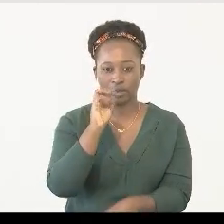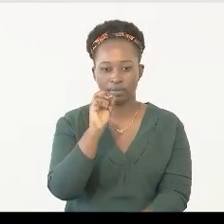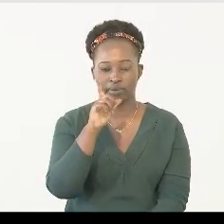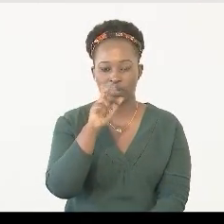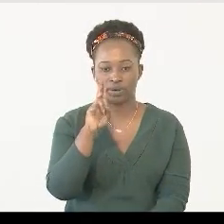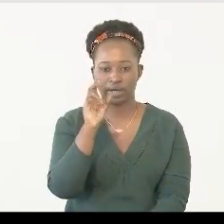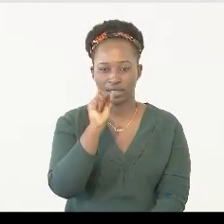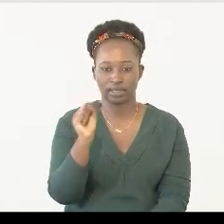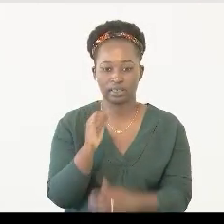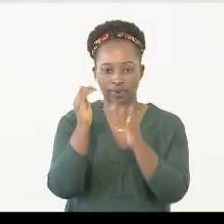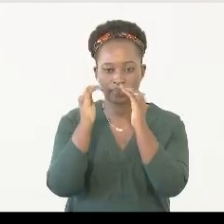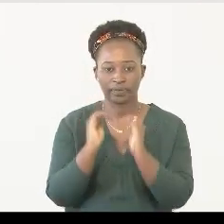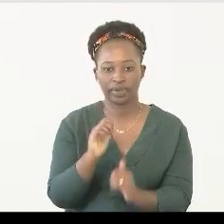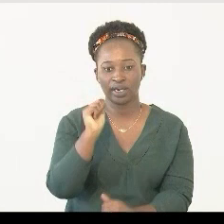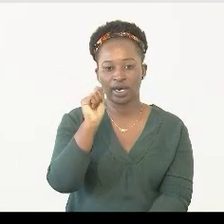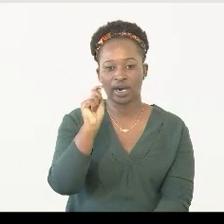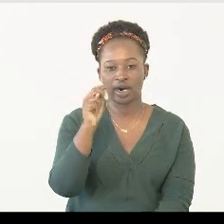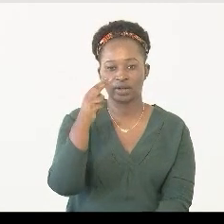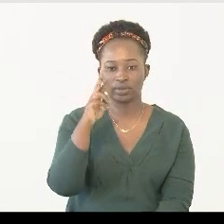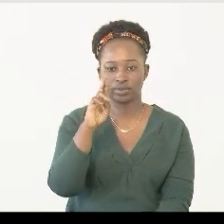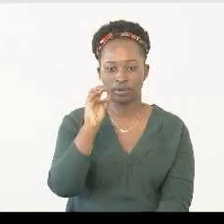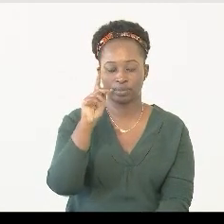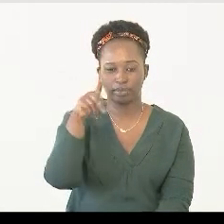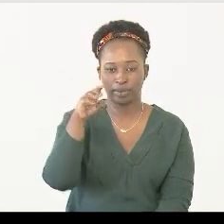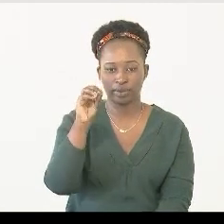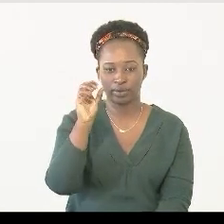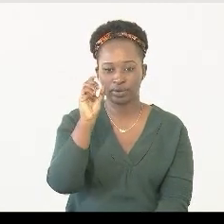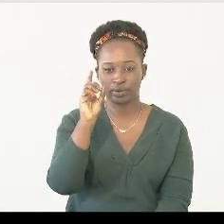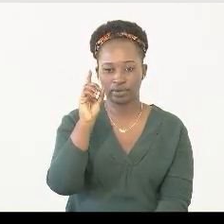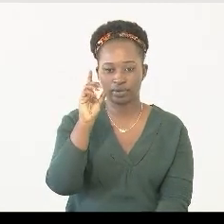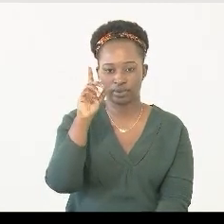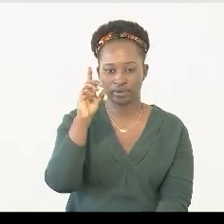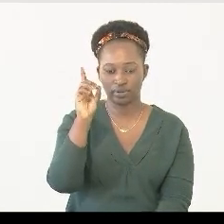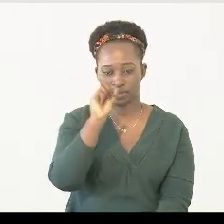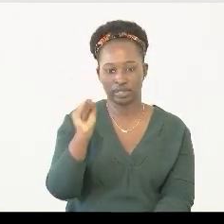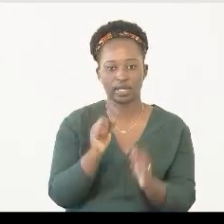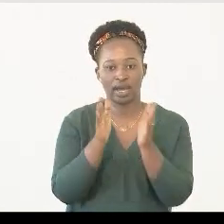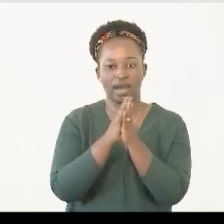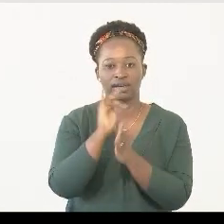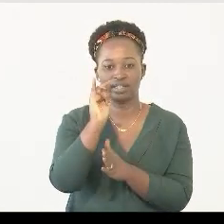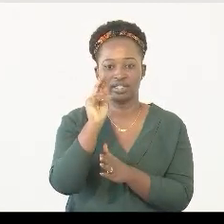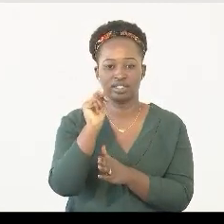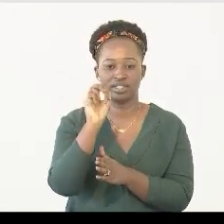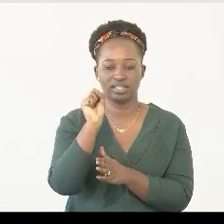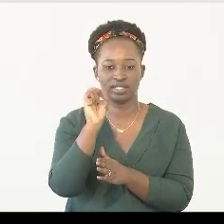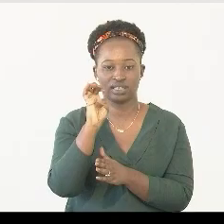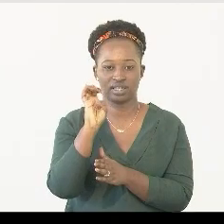and insects. And this exoskeleton, it is made up of chitin.